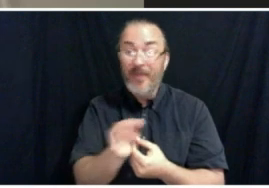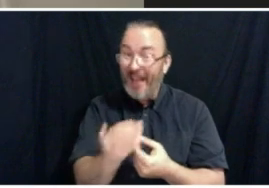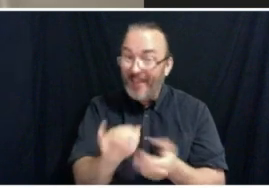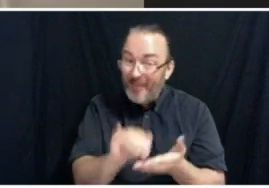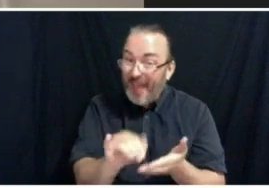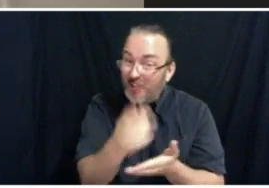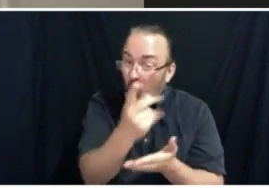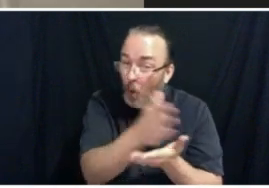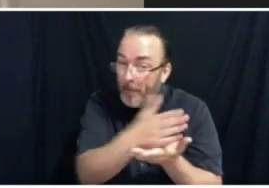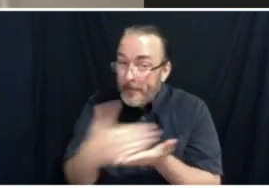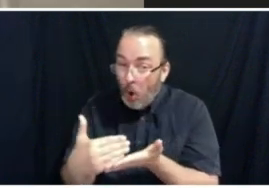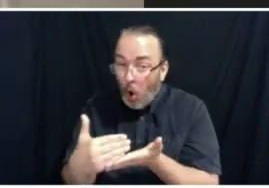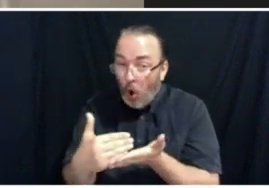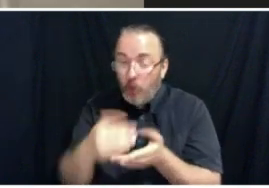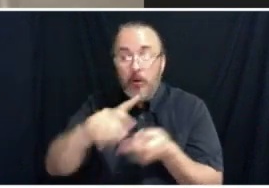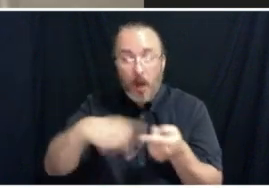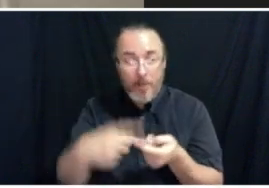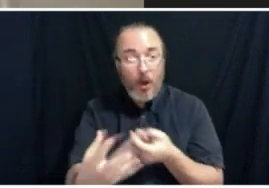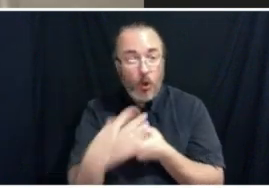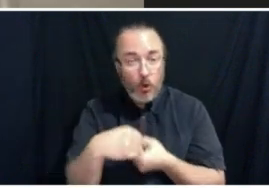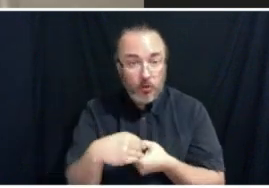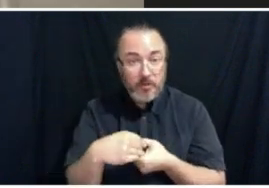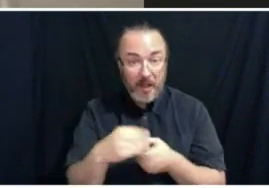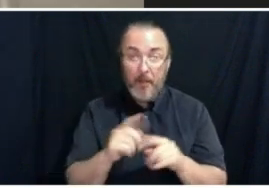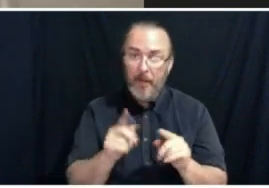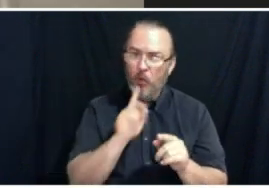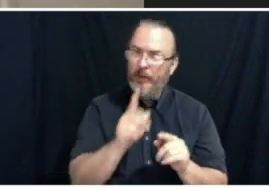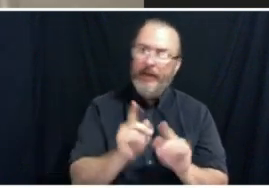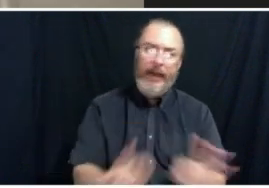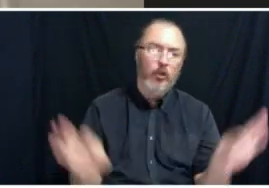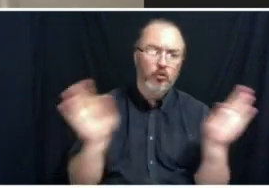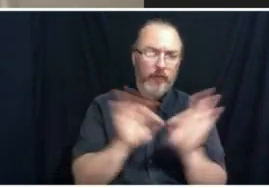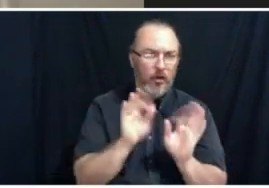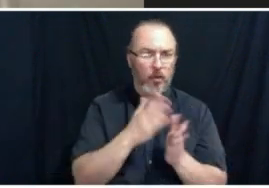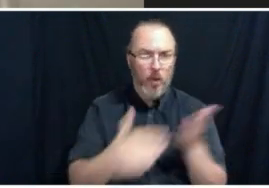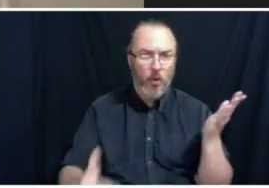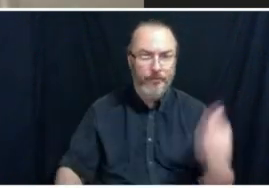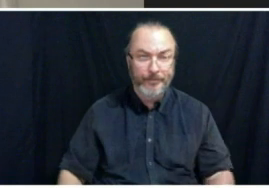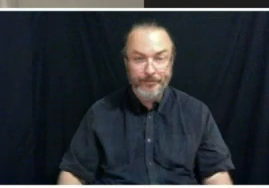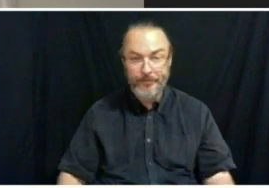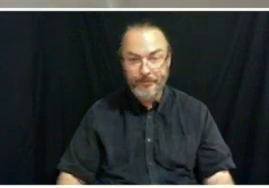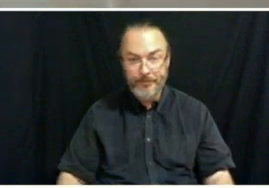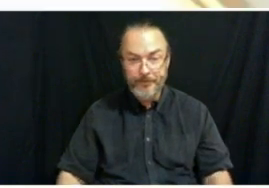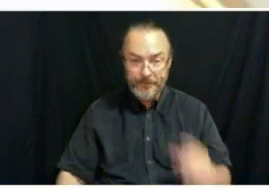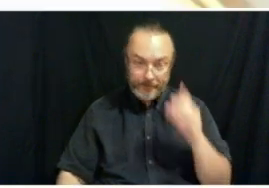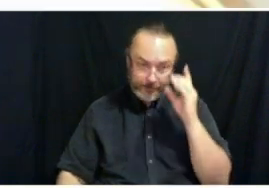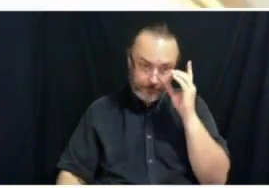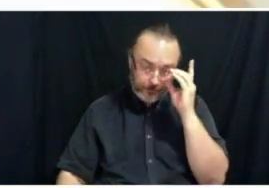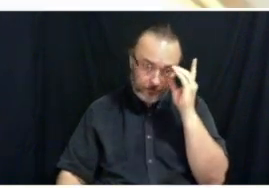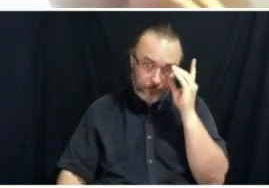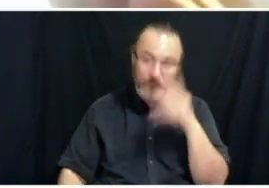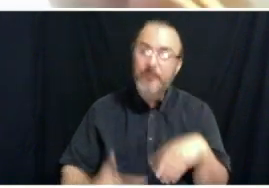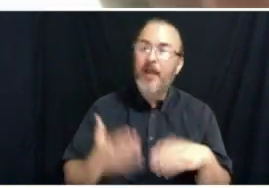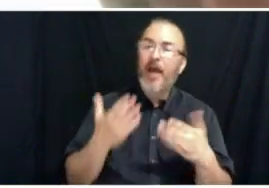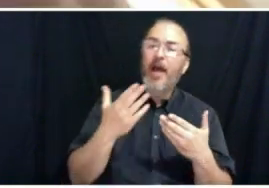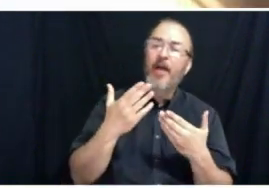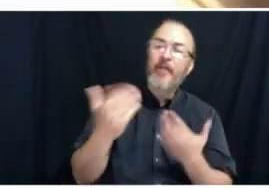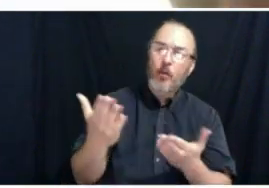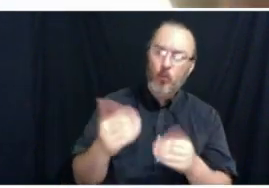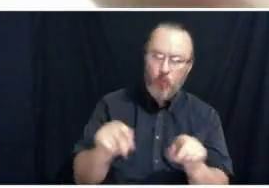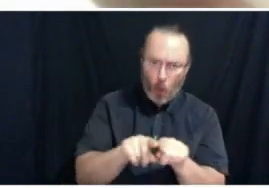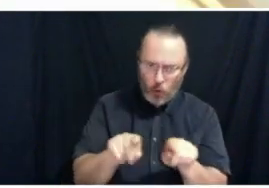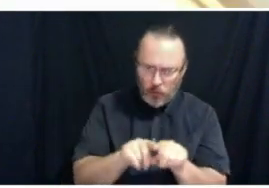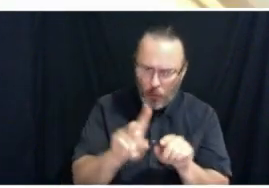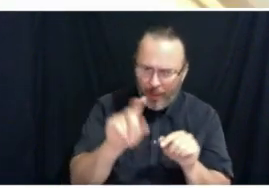inclusiveness that we're talking, but it's an absolutely critical angle. Thanks, Jaime. I just want to ask